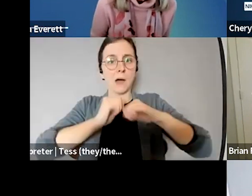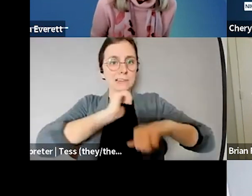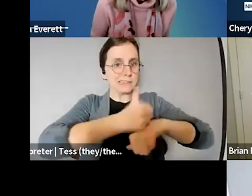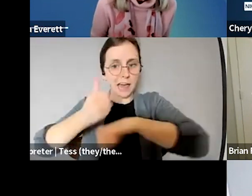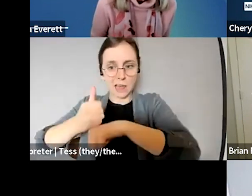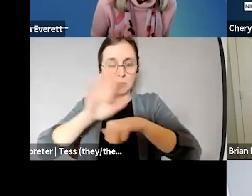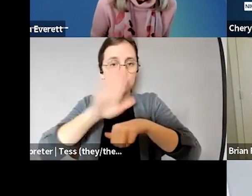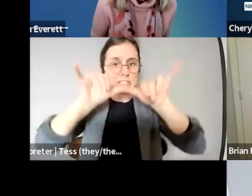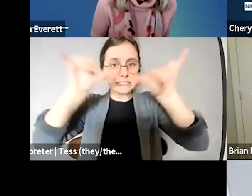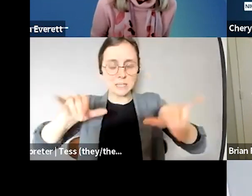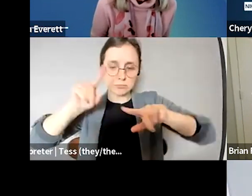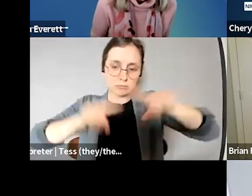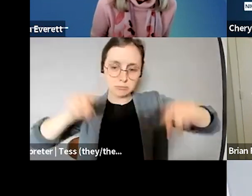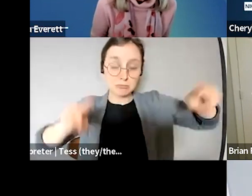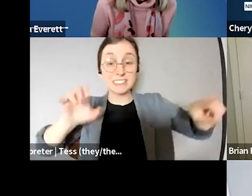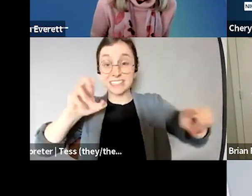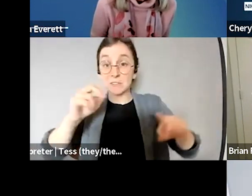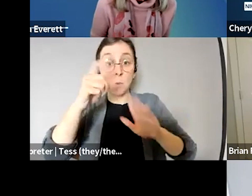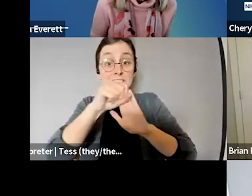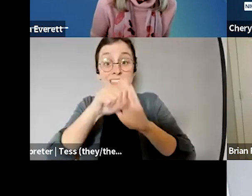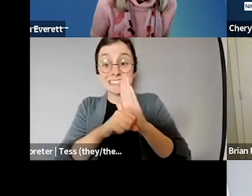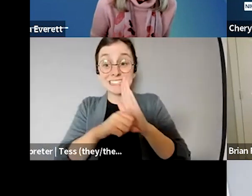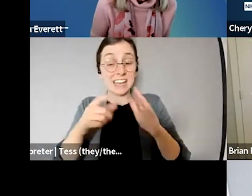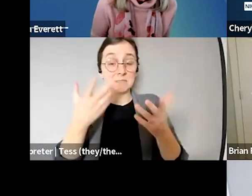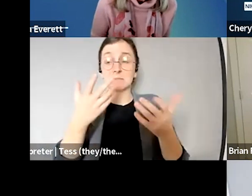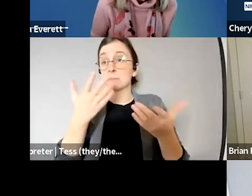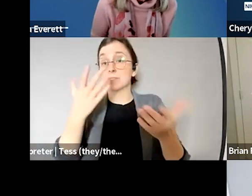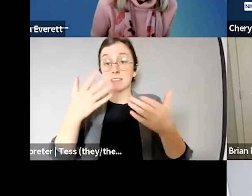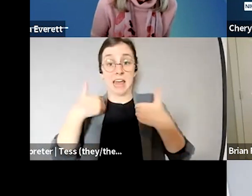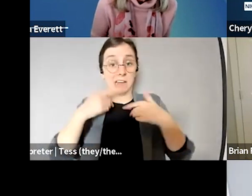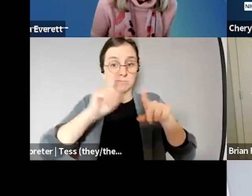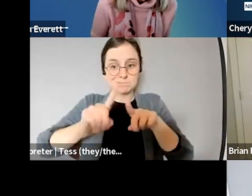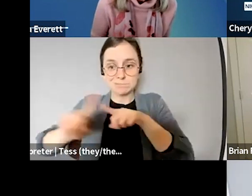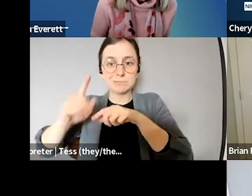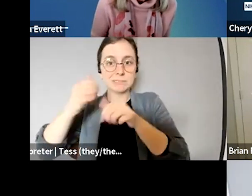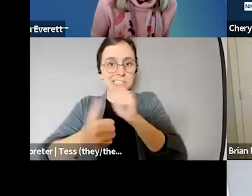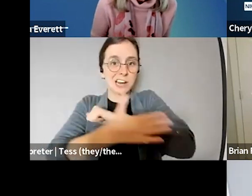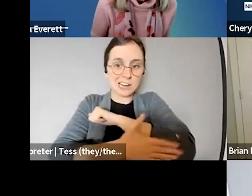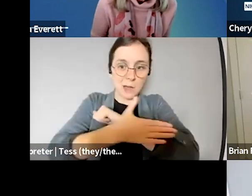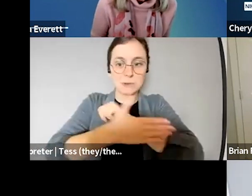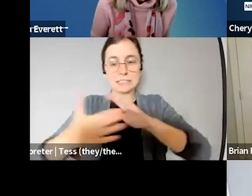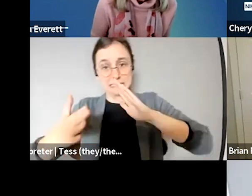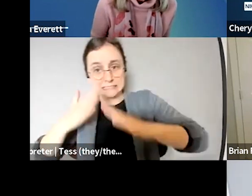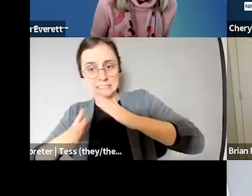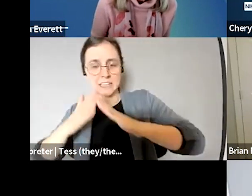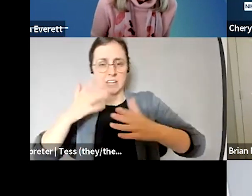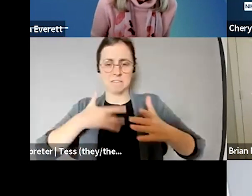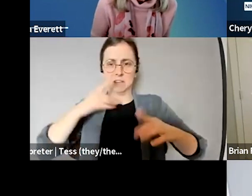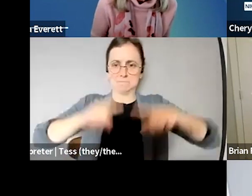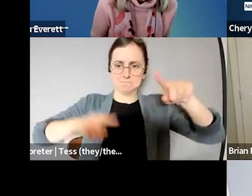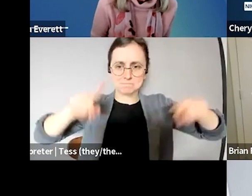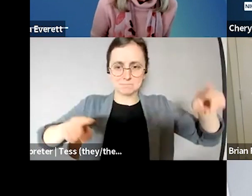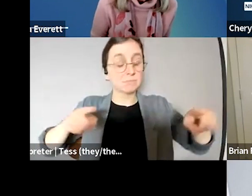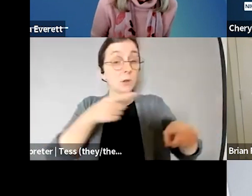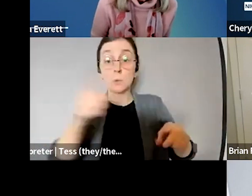state, jurisdictions may do things, counties and cities may do things a little differently. And I want folks to not feel any angst if they